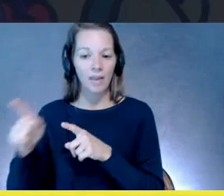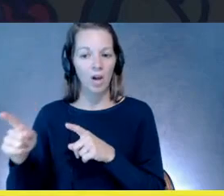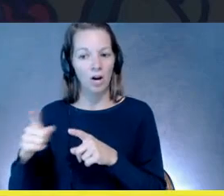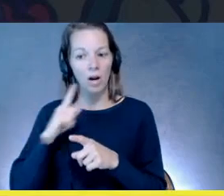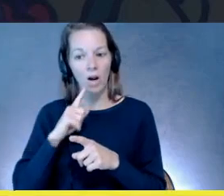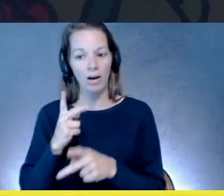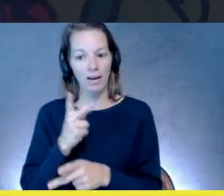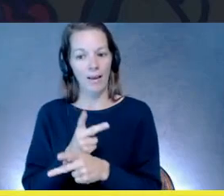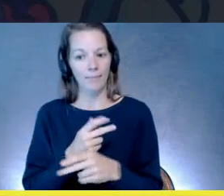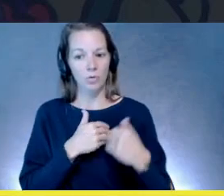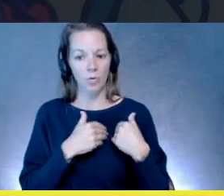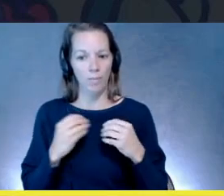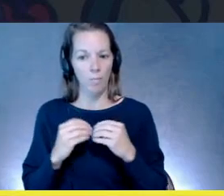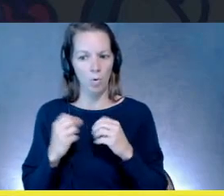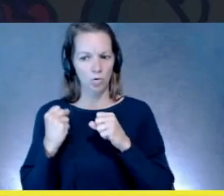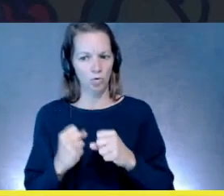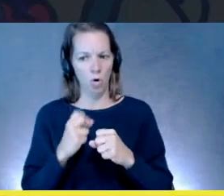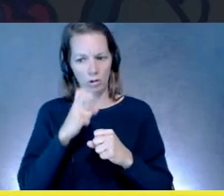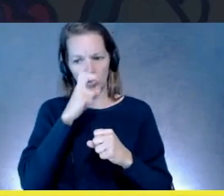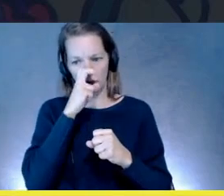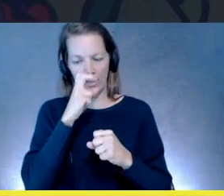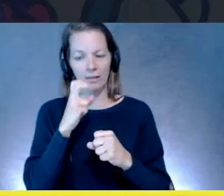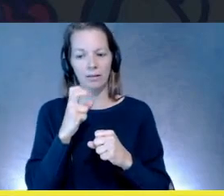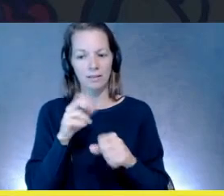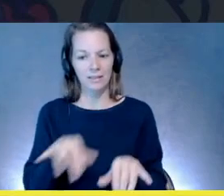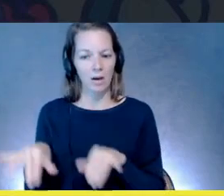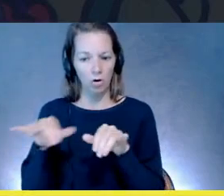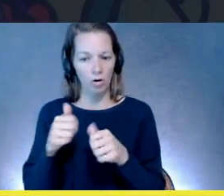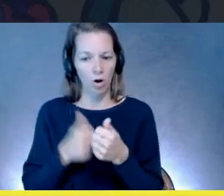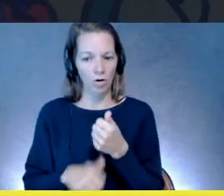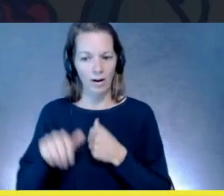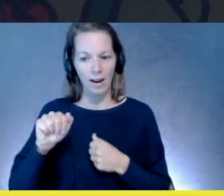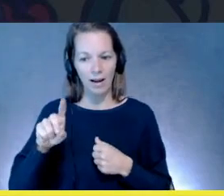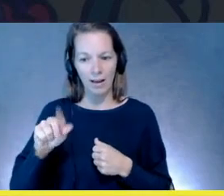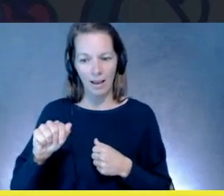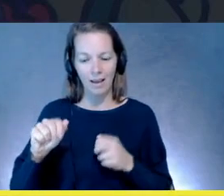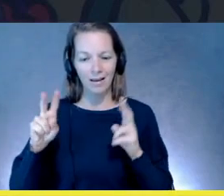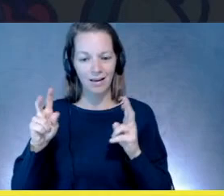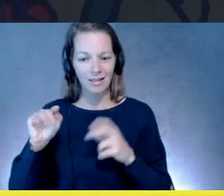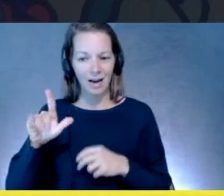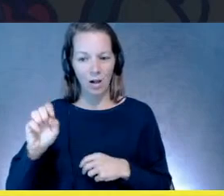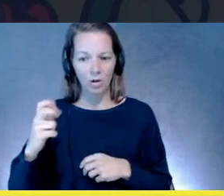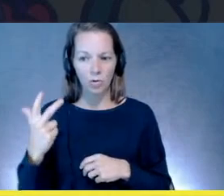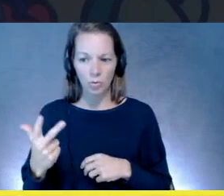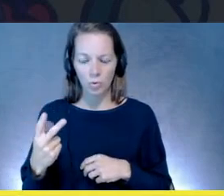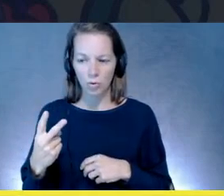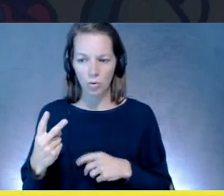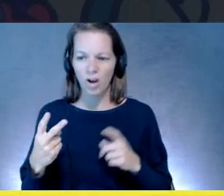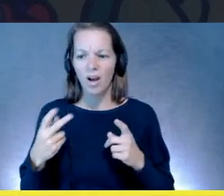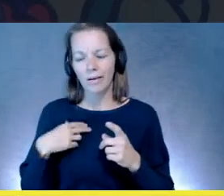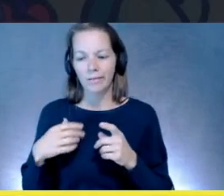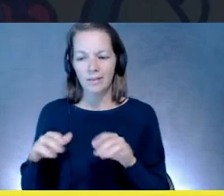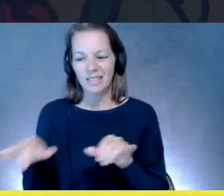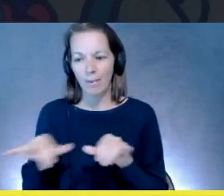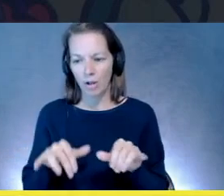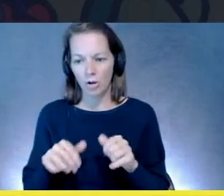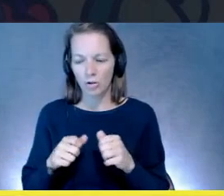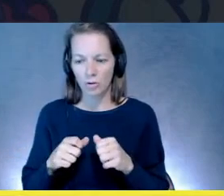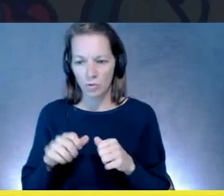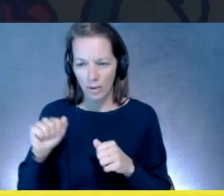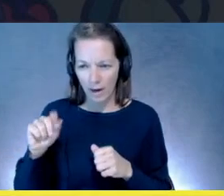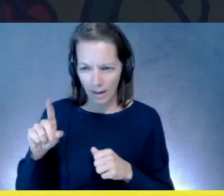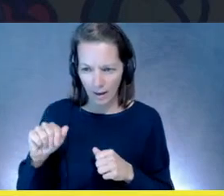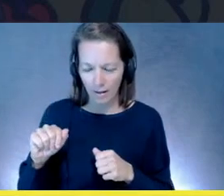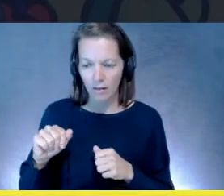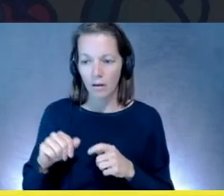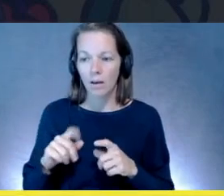a stronger standard under ADA Title II, or ACA, similar to ADA Title II, I should say. Despite these protections,